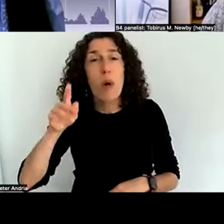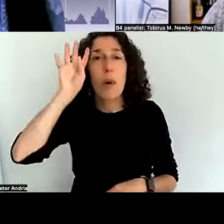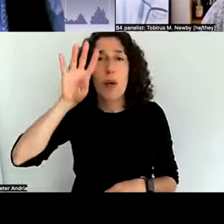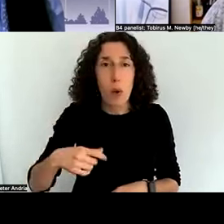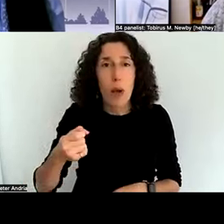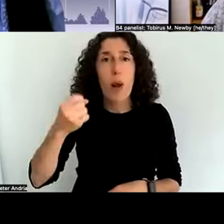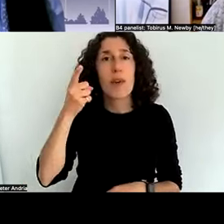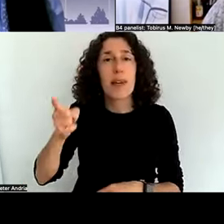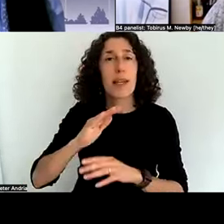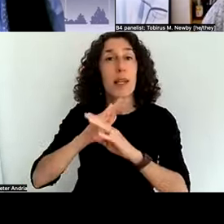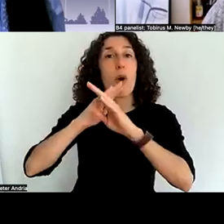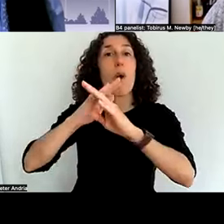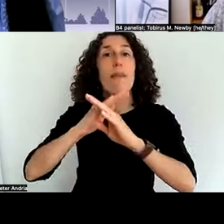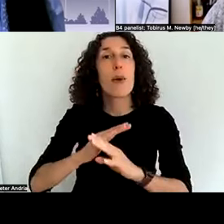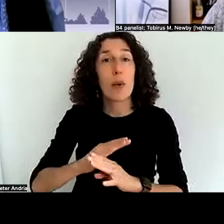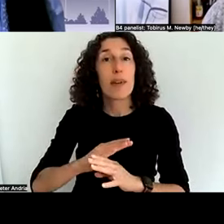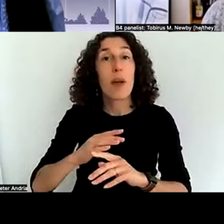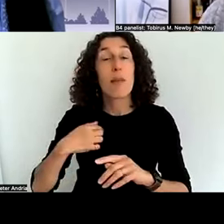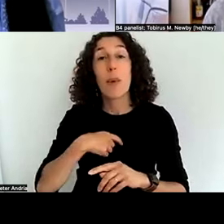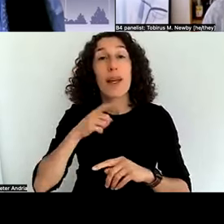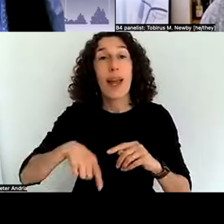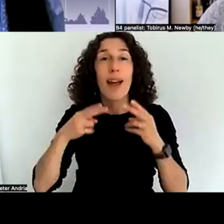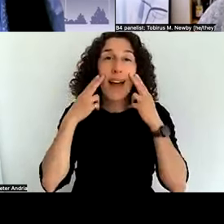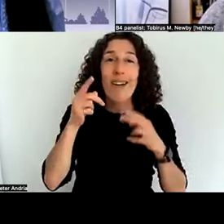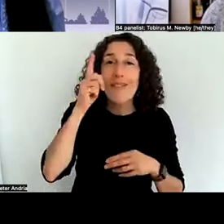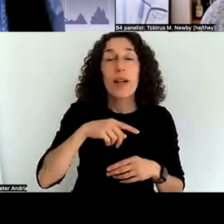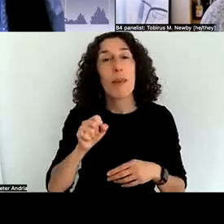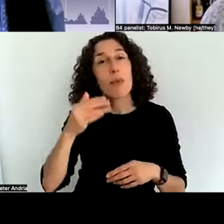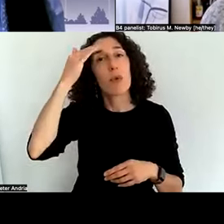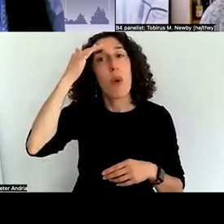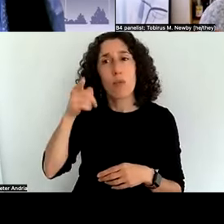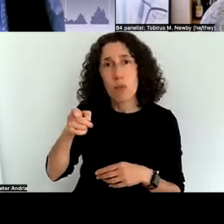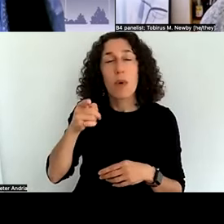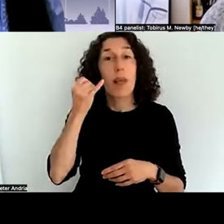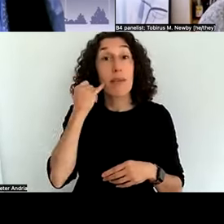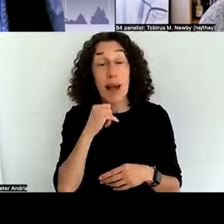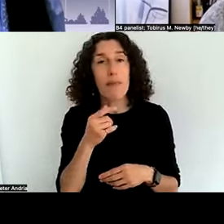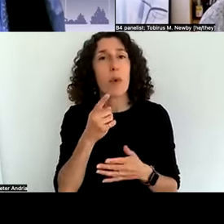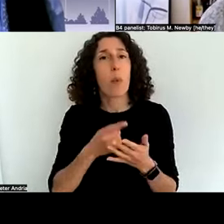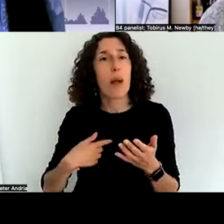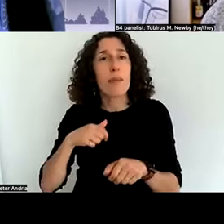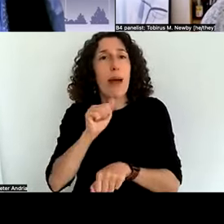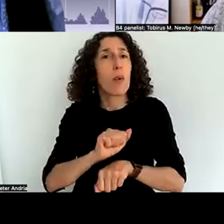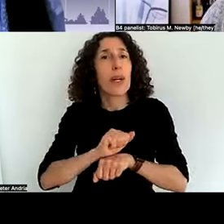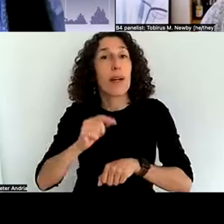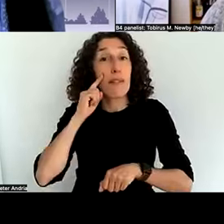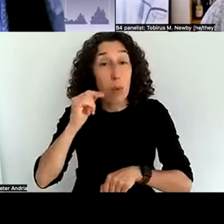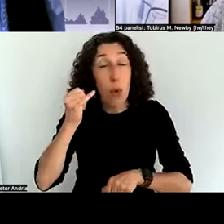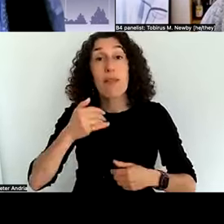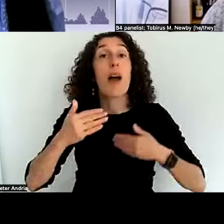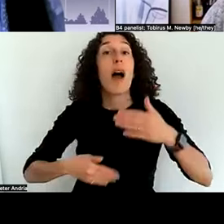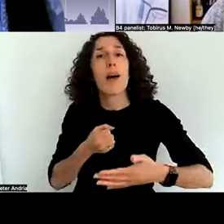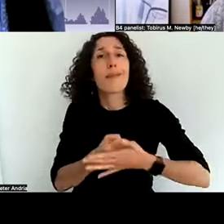about. To do so leads us to a state of insanity because we're like, what am I working for and not getting anywhere? So as leaders,